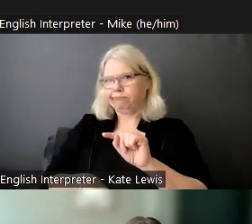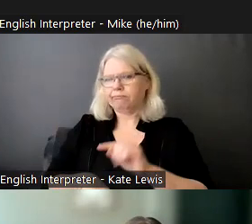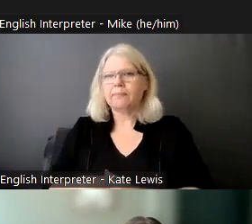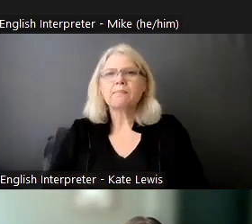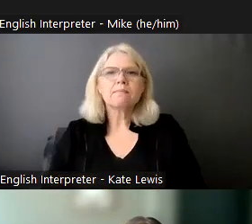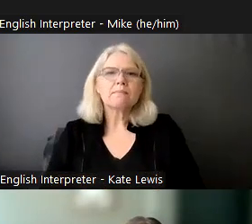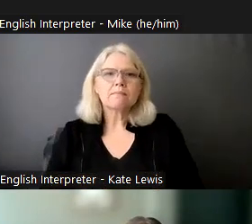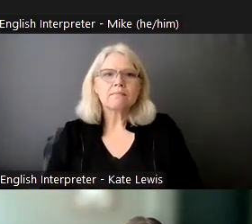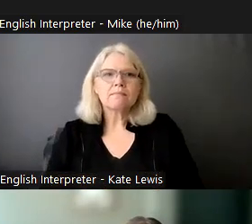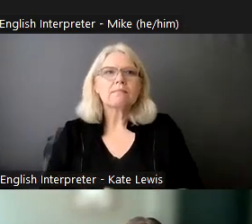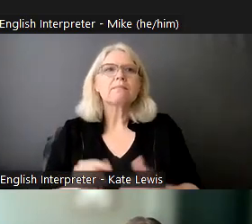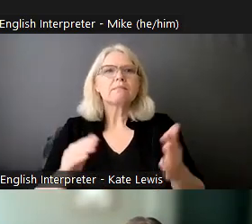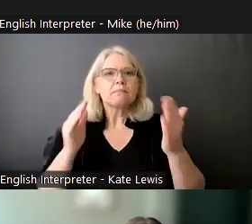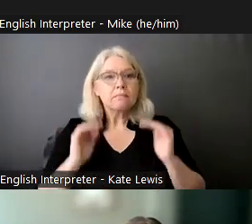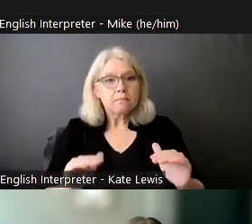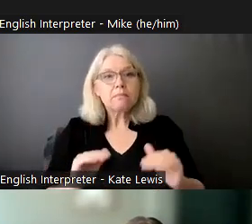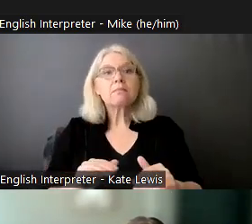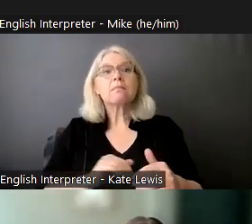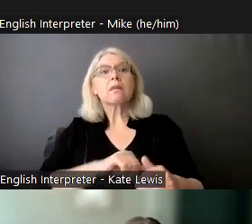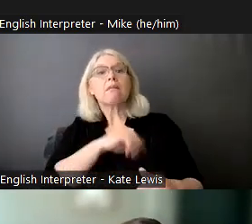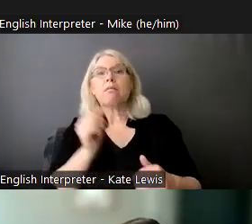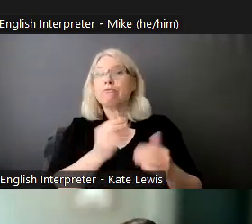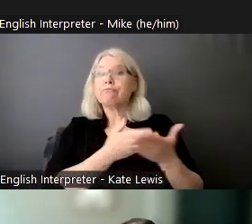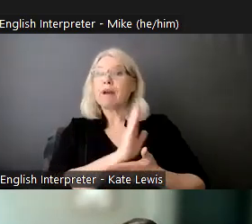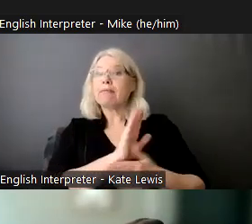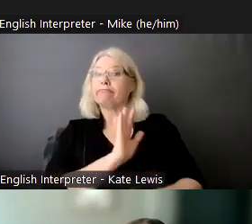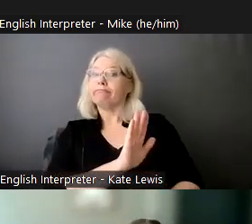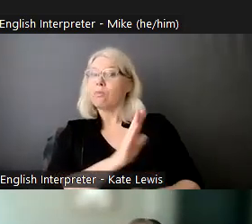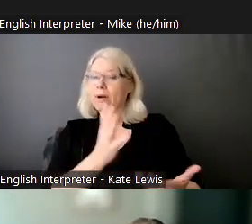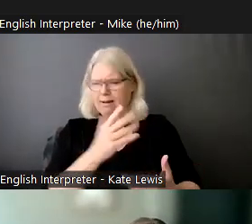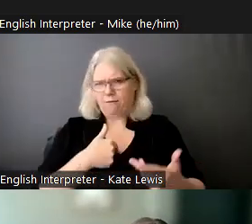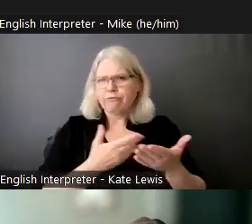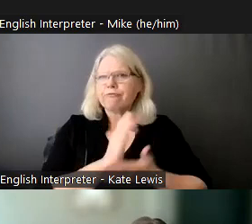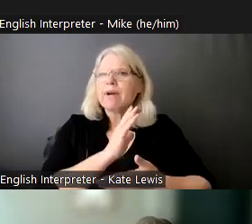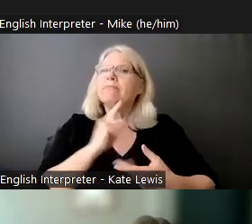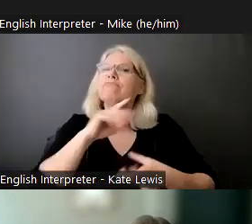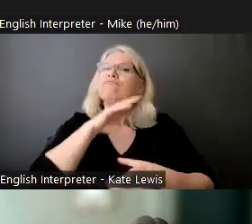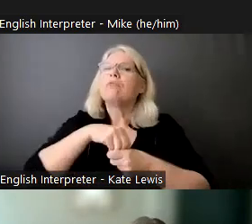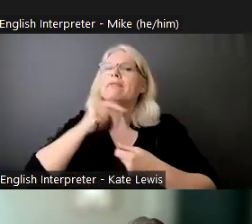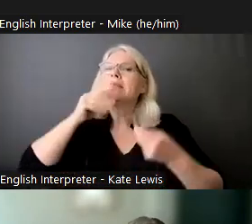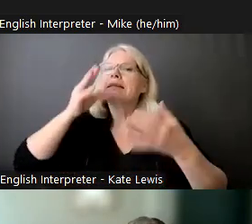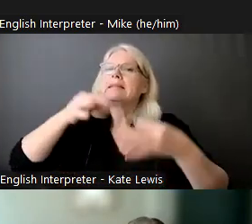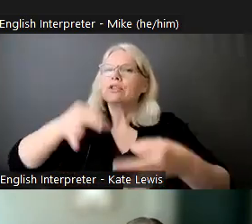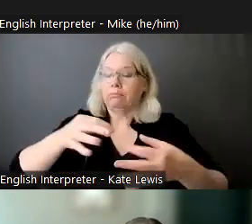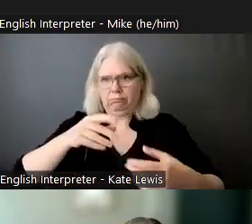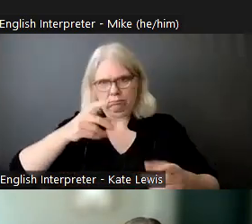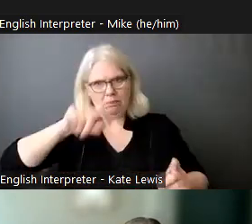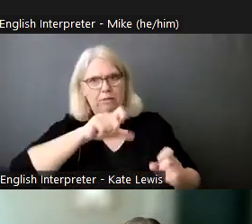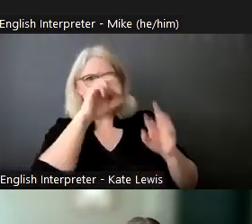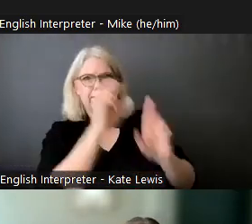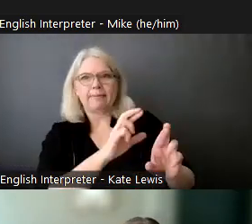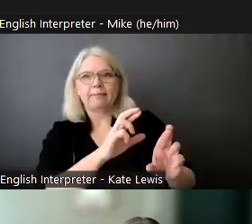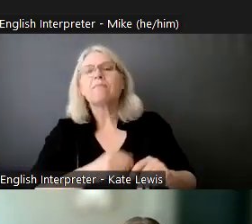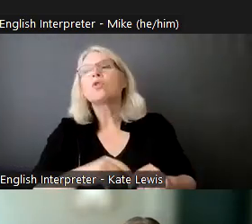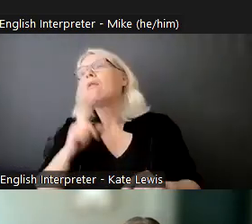a right to participate in decision making and for that to be respected. So if somebody is saying that they are an attorney